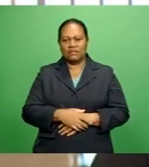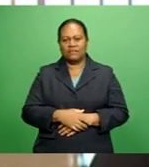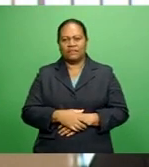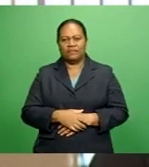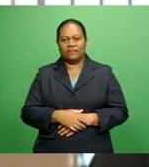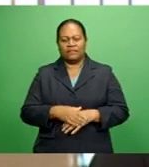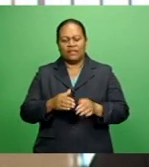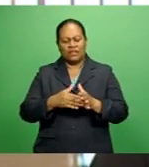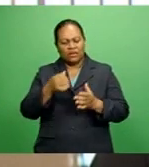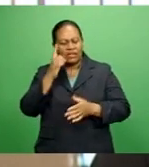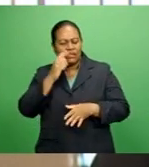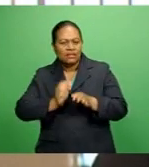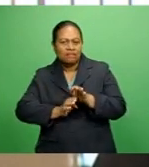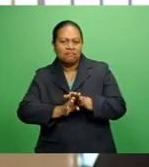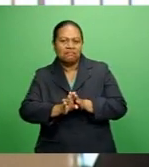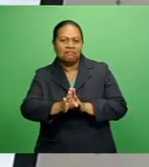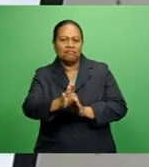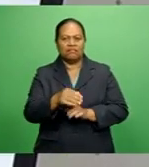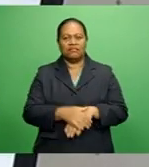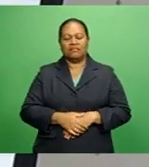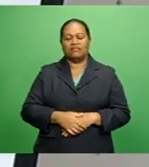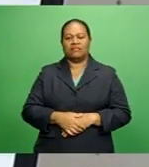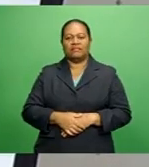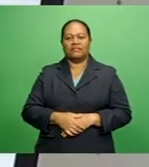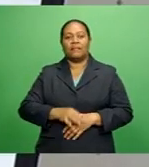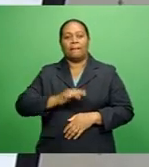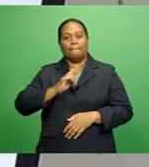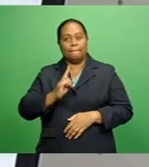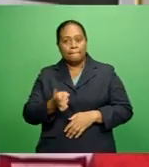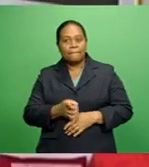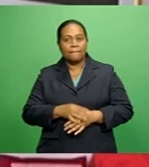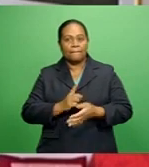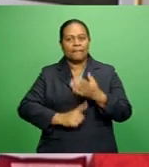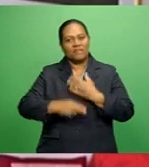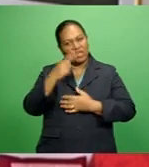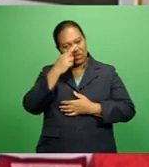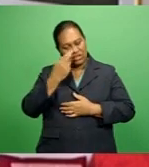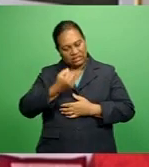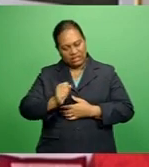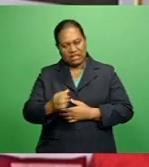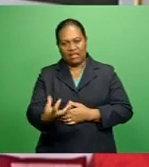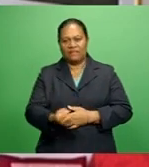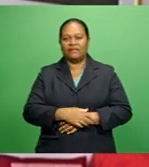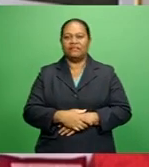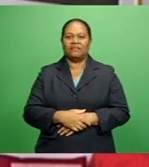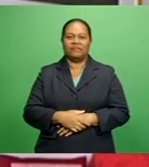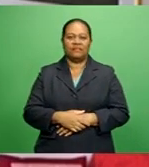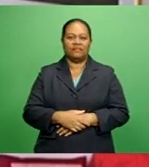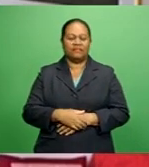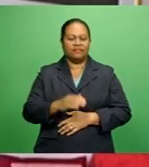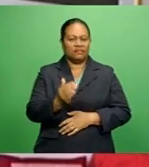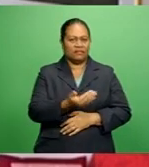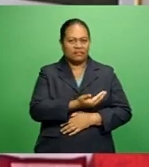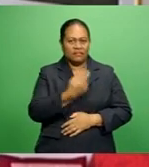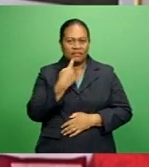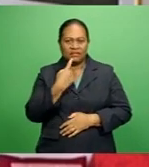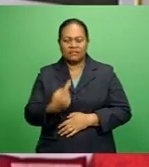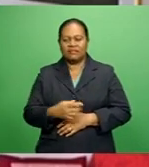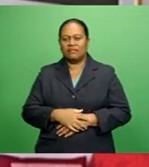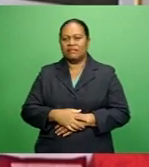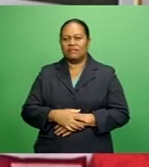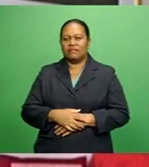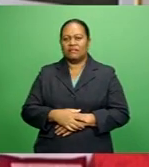also going to see that increase in interest. But risks remain. You can't touch it and feel it. It seems to move around with